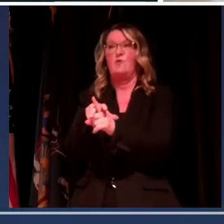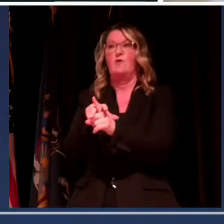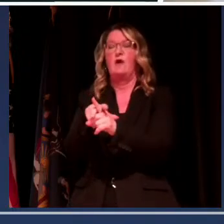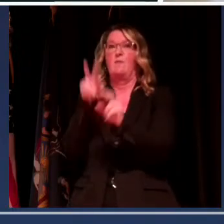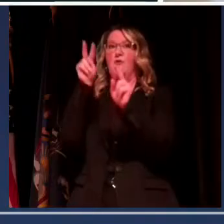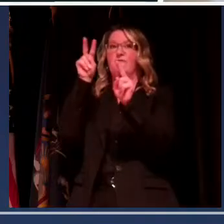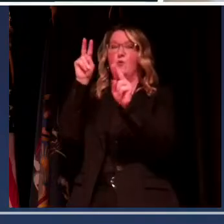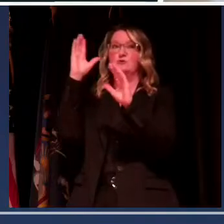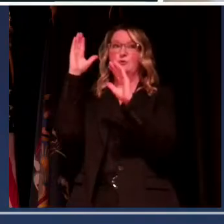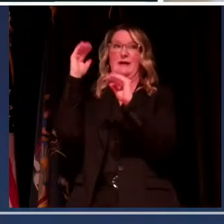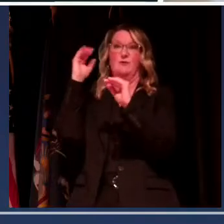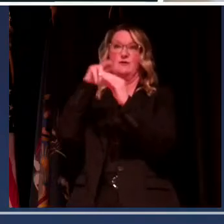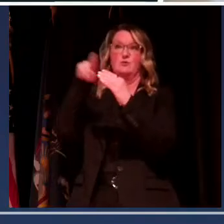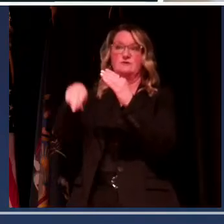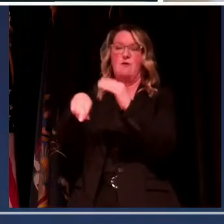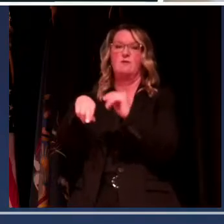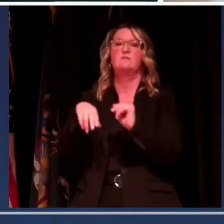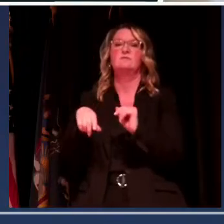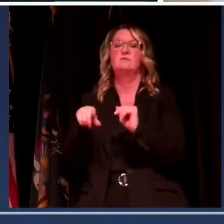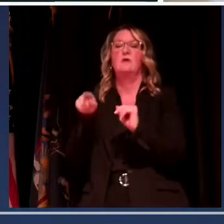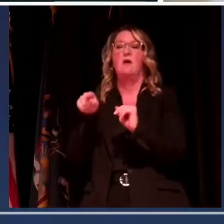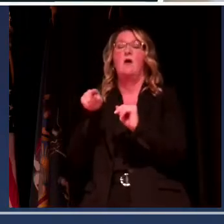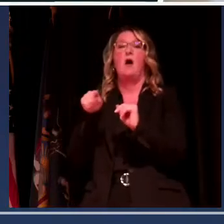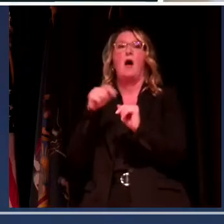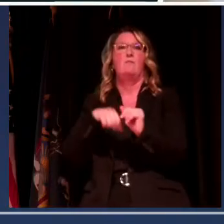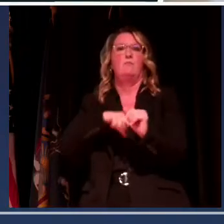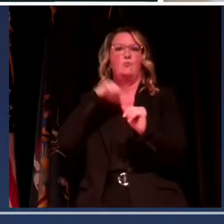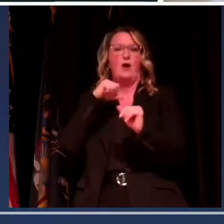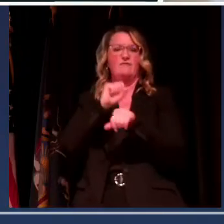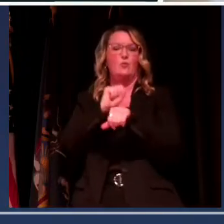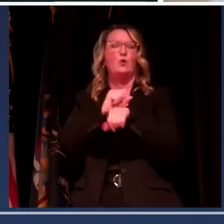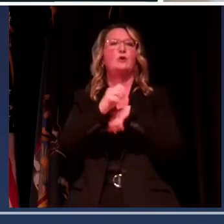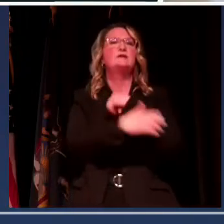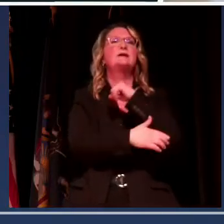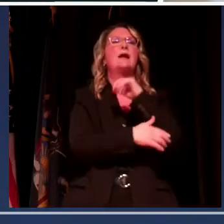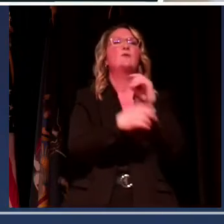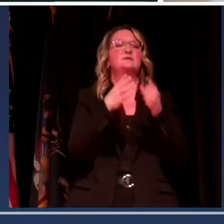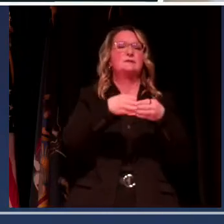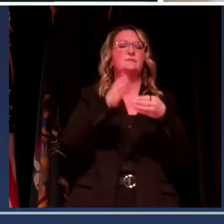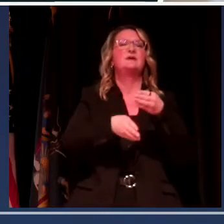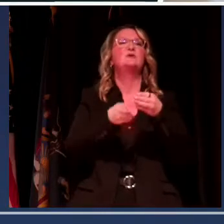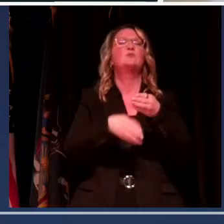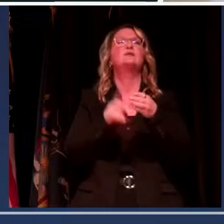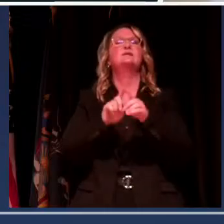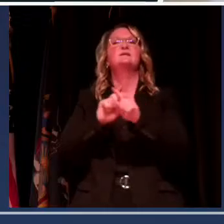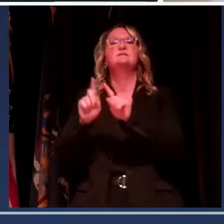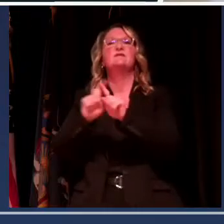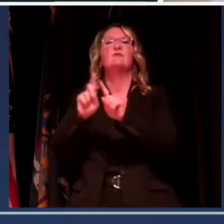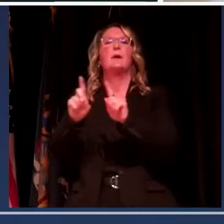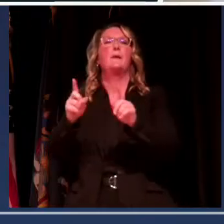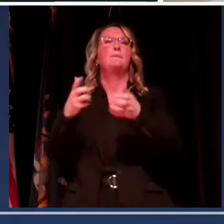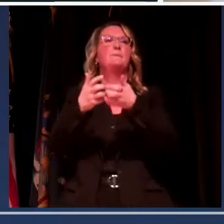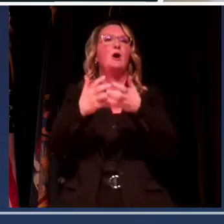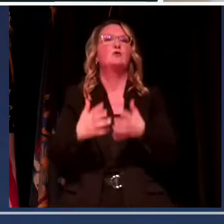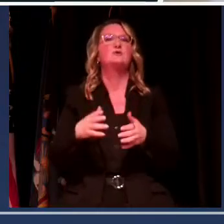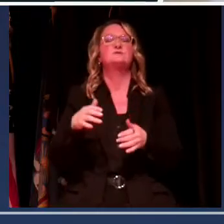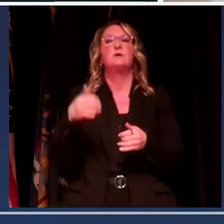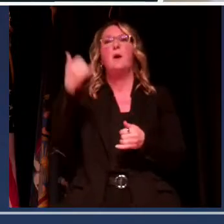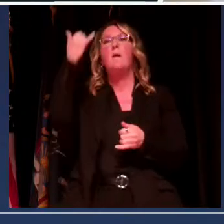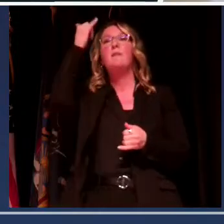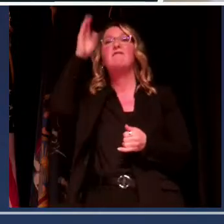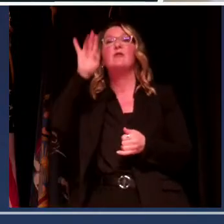forward to hearing the result. But I'm even more prouder of the work Erie County has completed with numerous community partners, such as the Buffalo